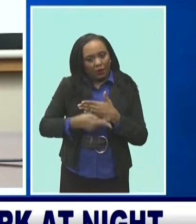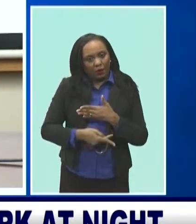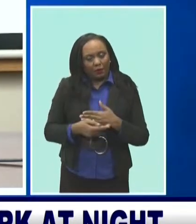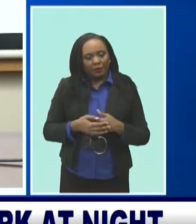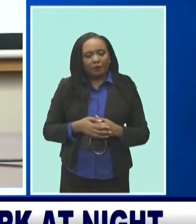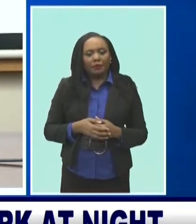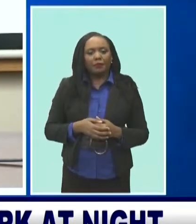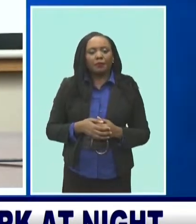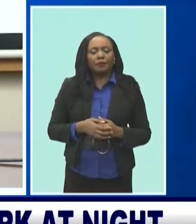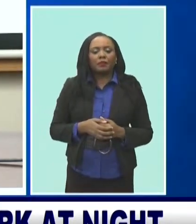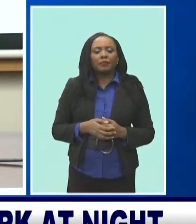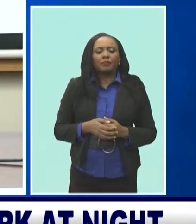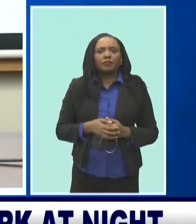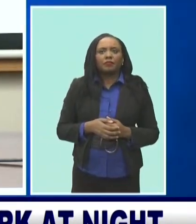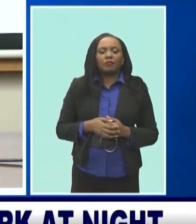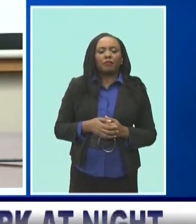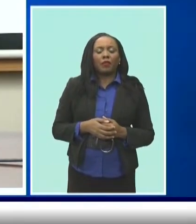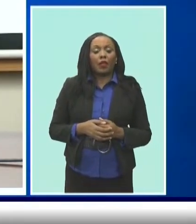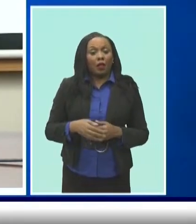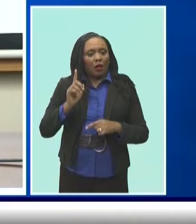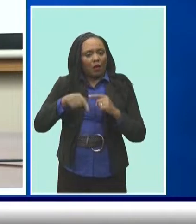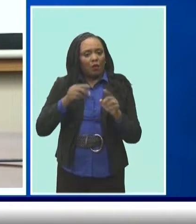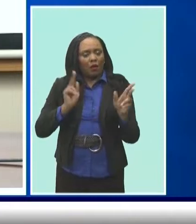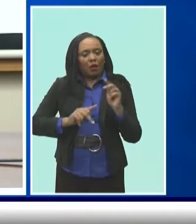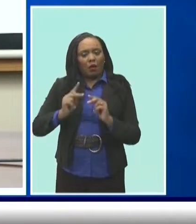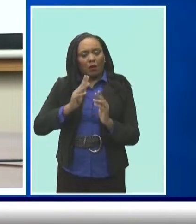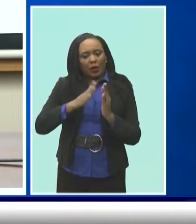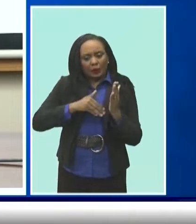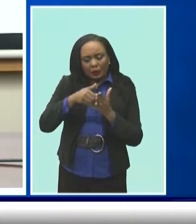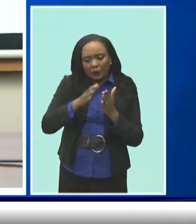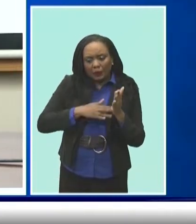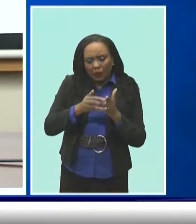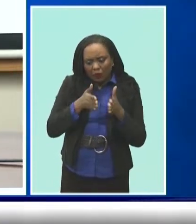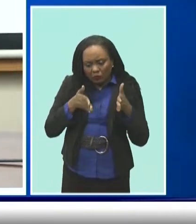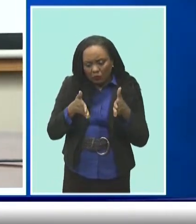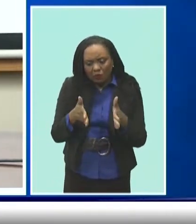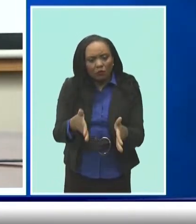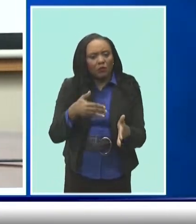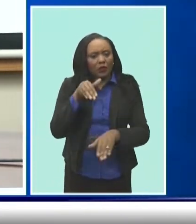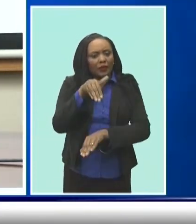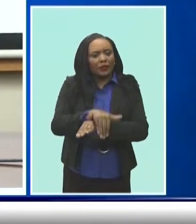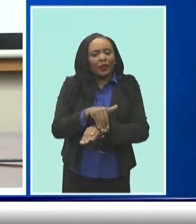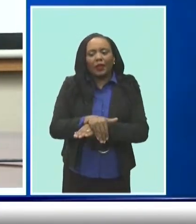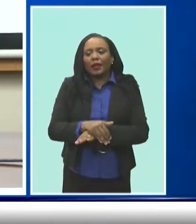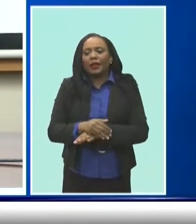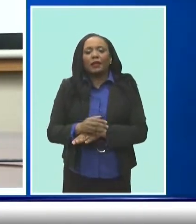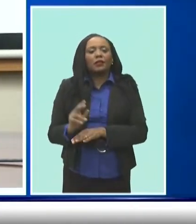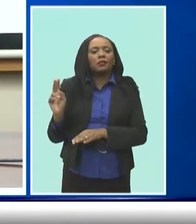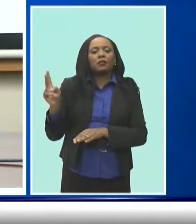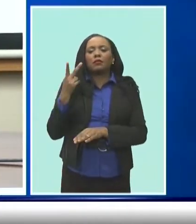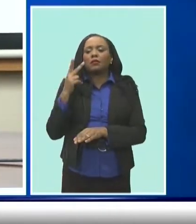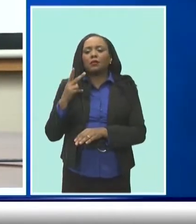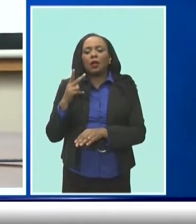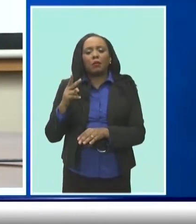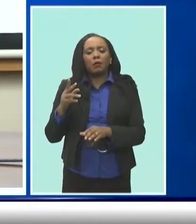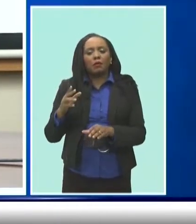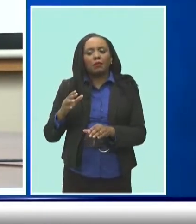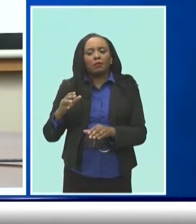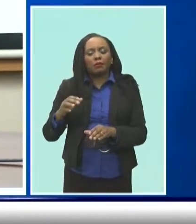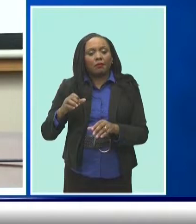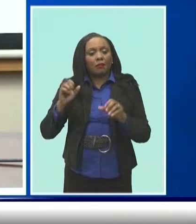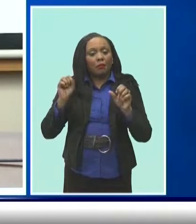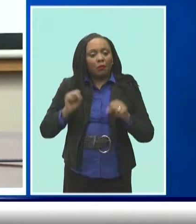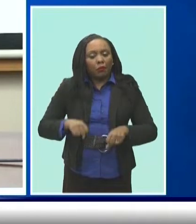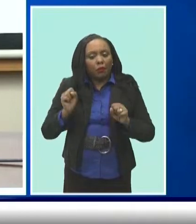that productivity is almost double by virtue of painting the roads at night, and the inconvenience to the public of daytime